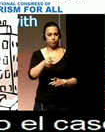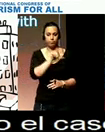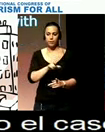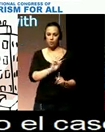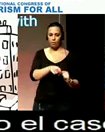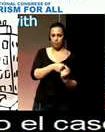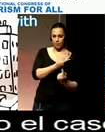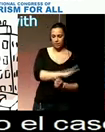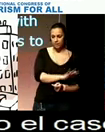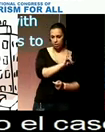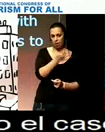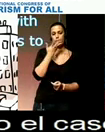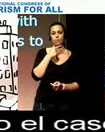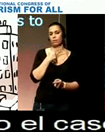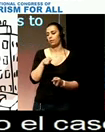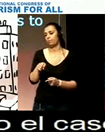surroundings.